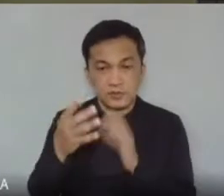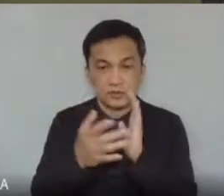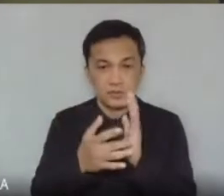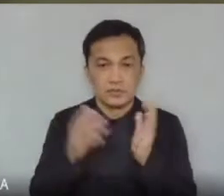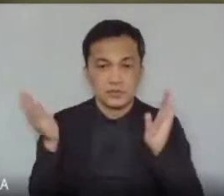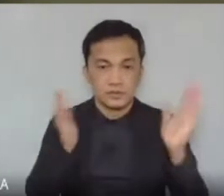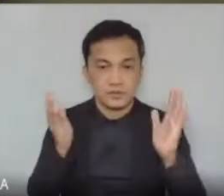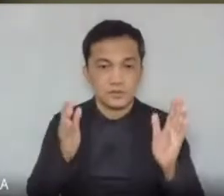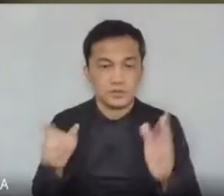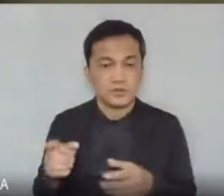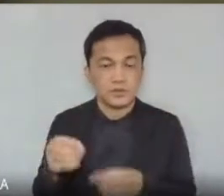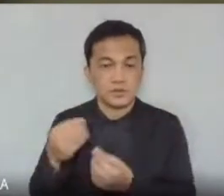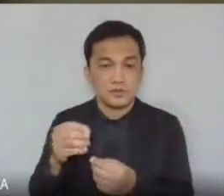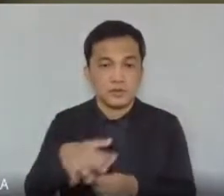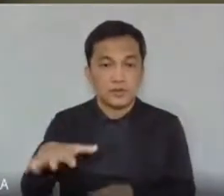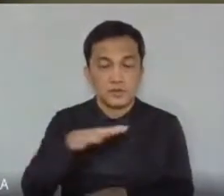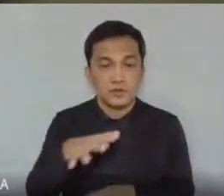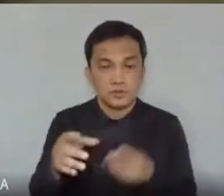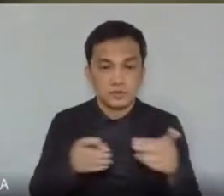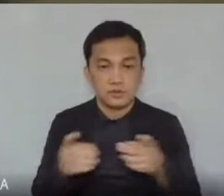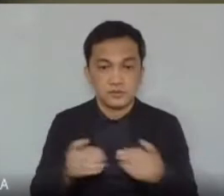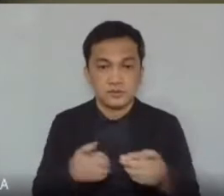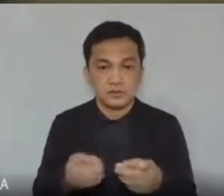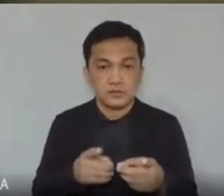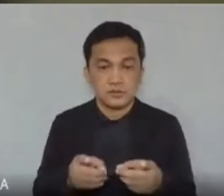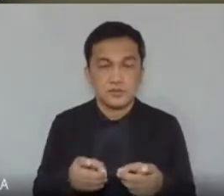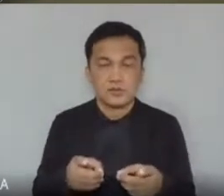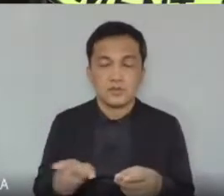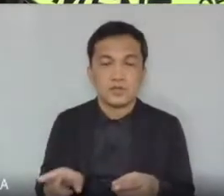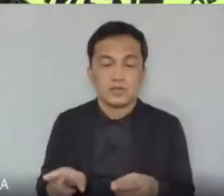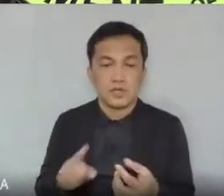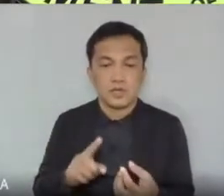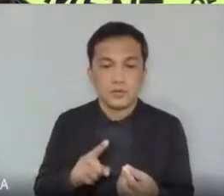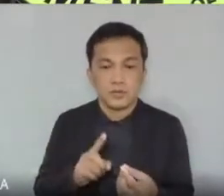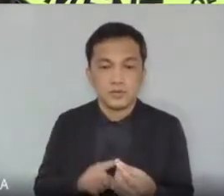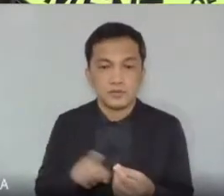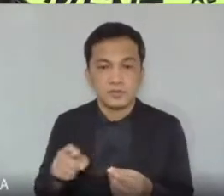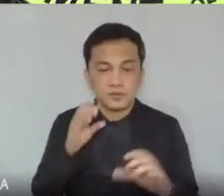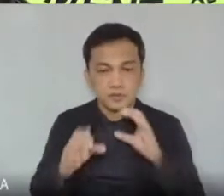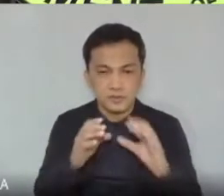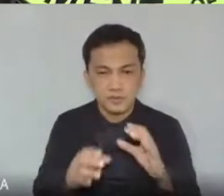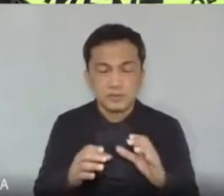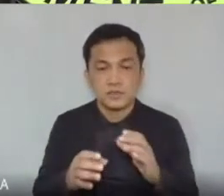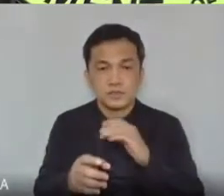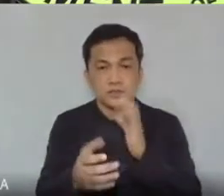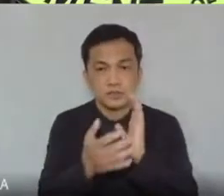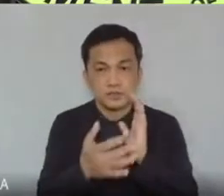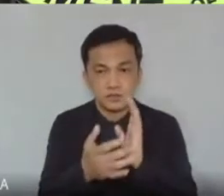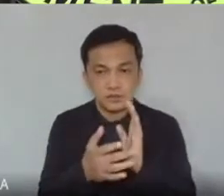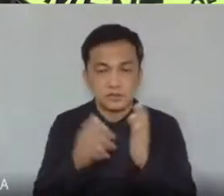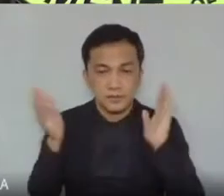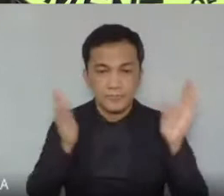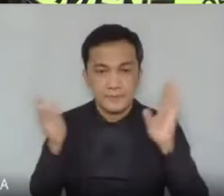through evidence-informed decision-making at all levels of healthcare. He is also more popularly known as the